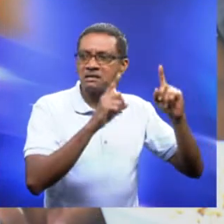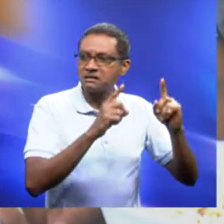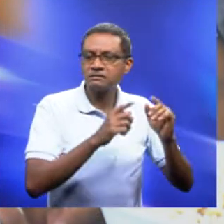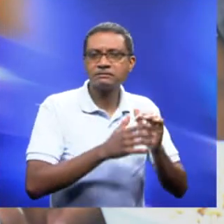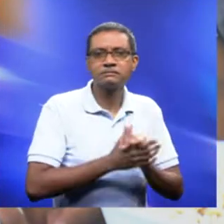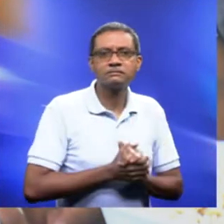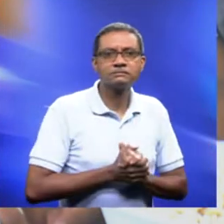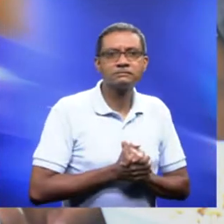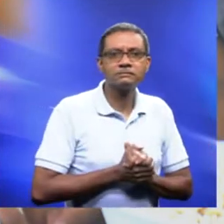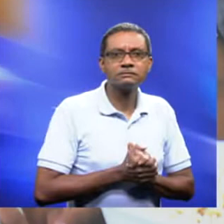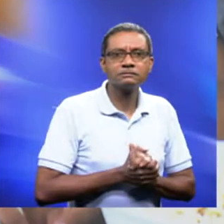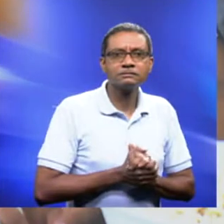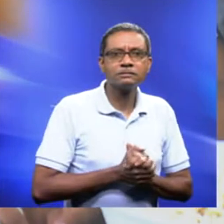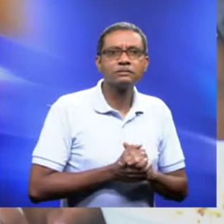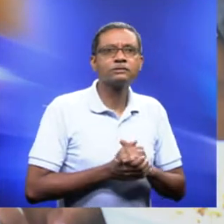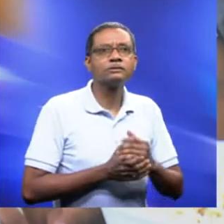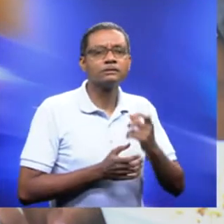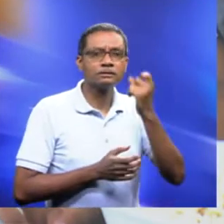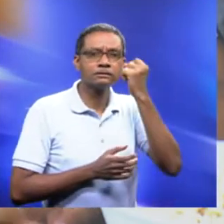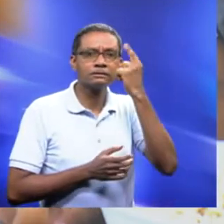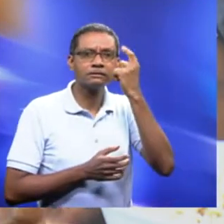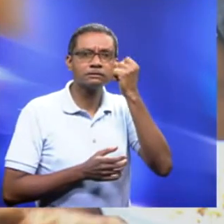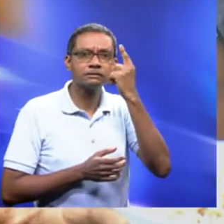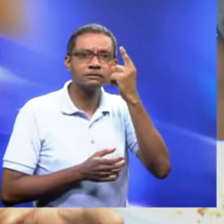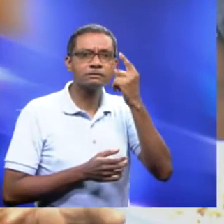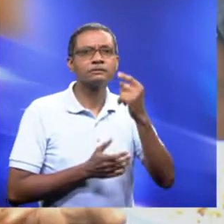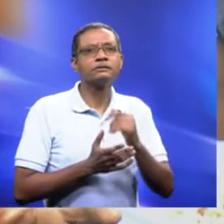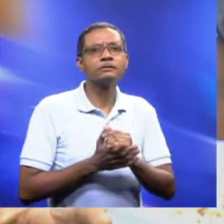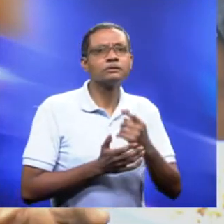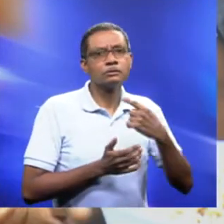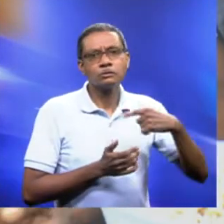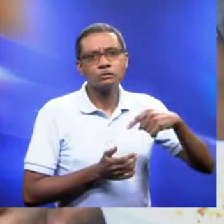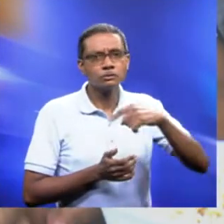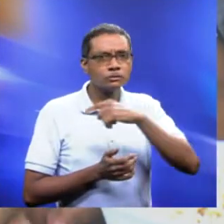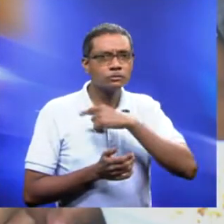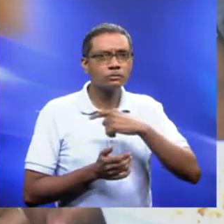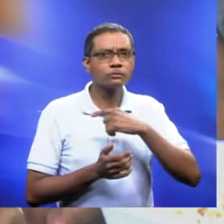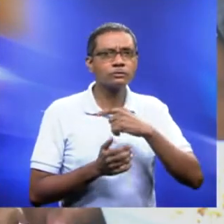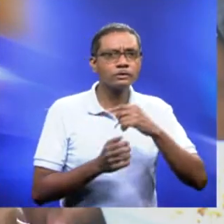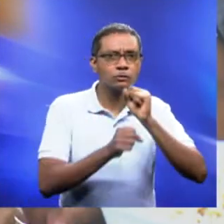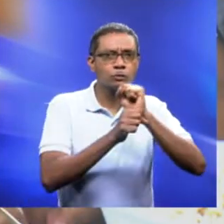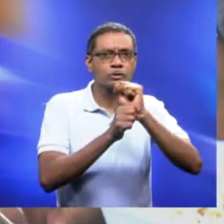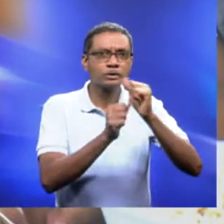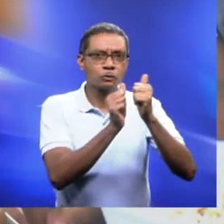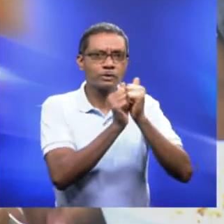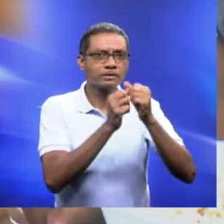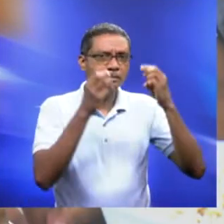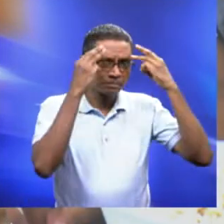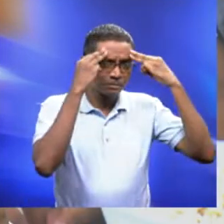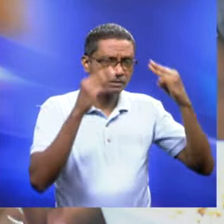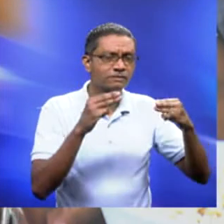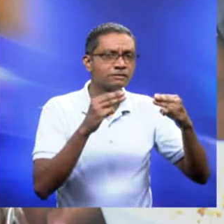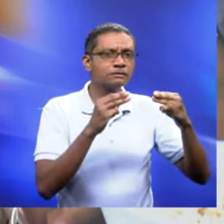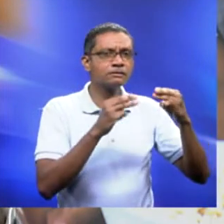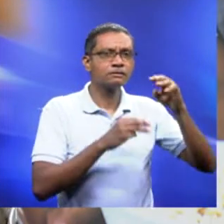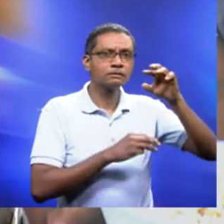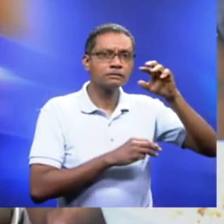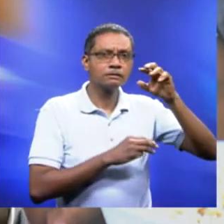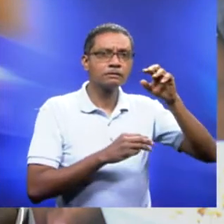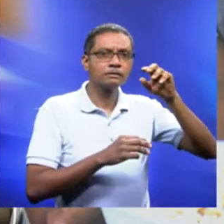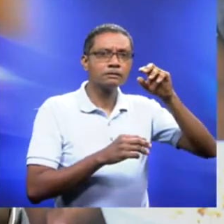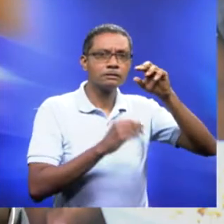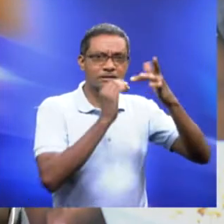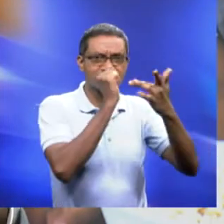So we at iGovTT, on the implementation side with the Ministry of Digital Transformation for enterprise services, we do